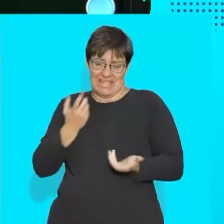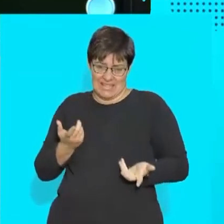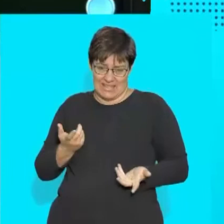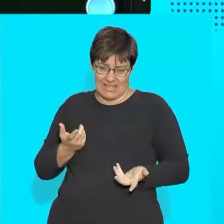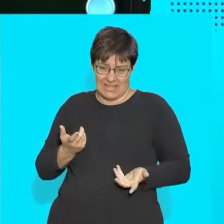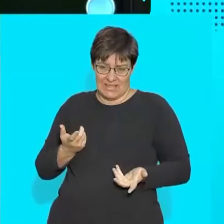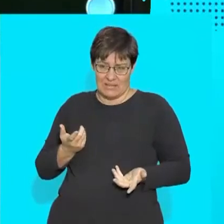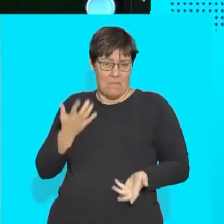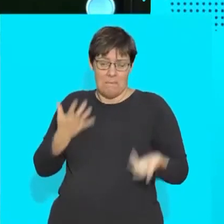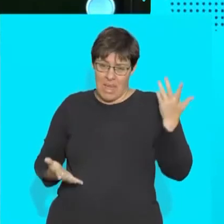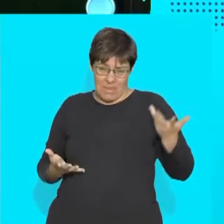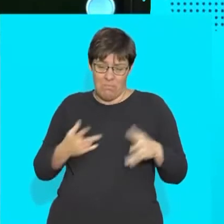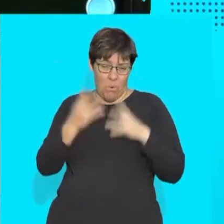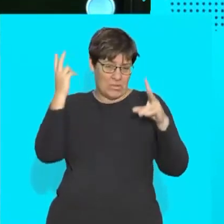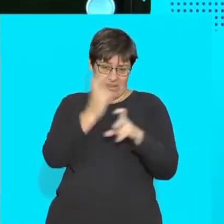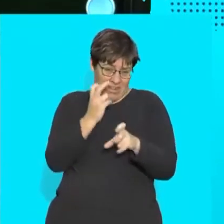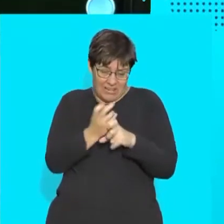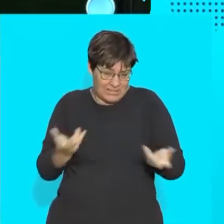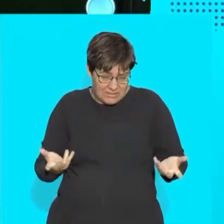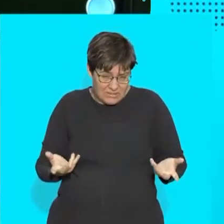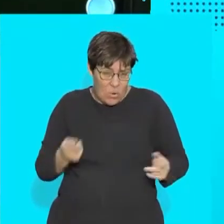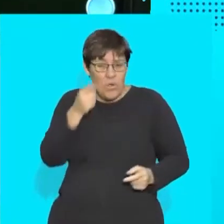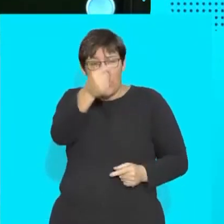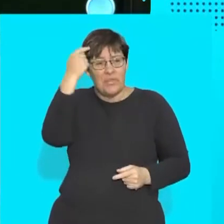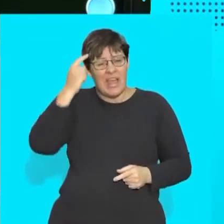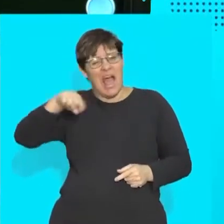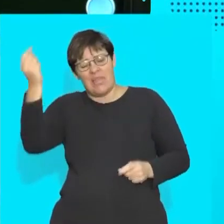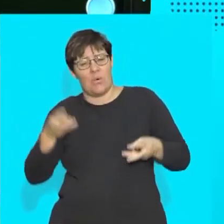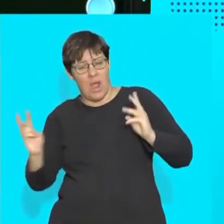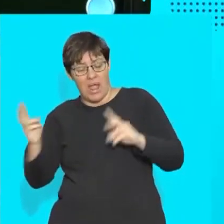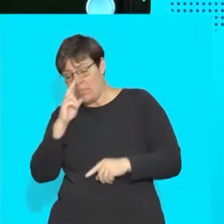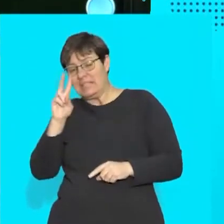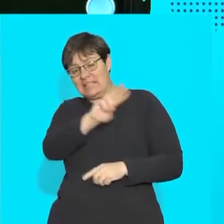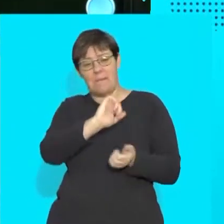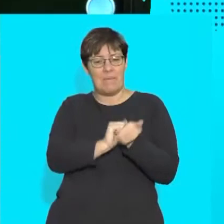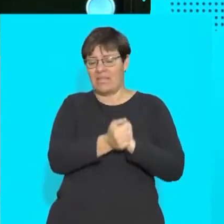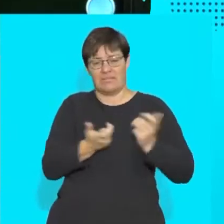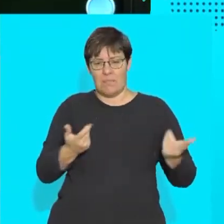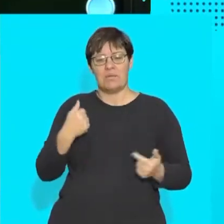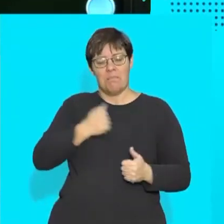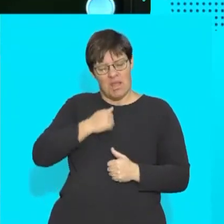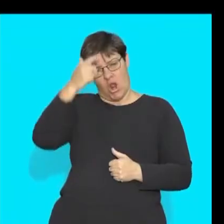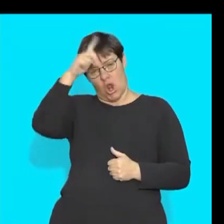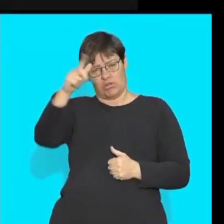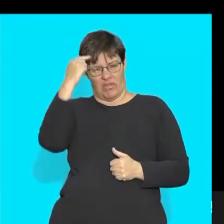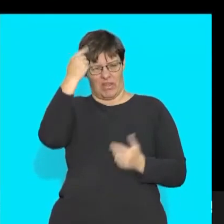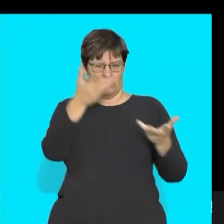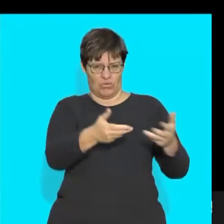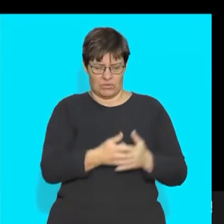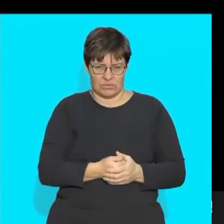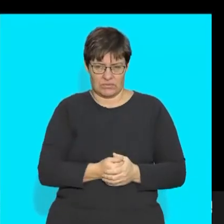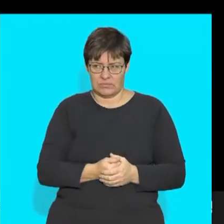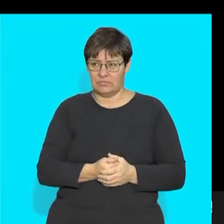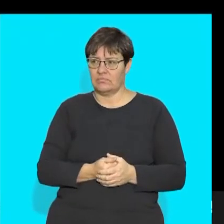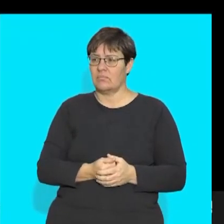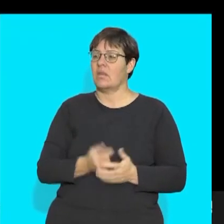may not have, and also I don't need to see the maths, but this to me is logical. So we